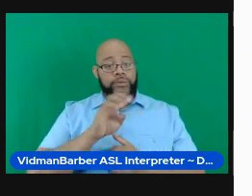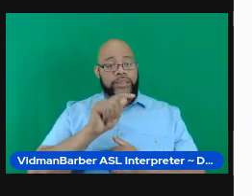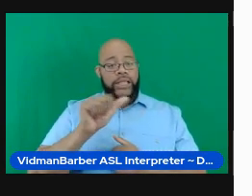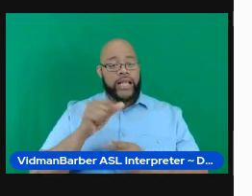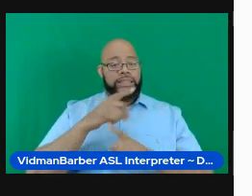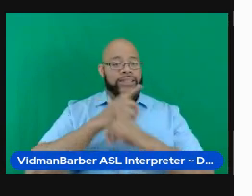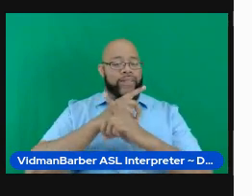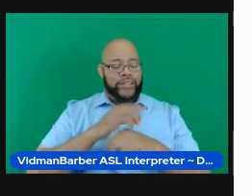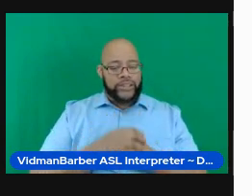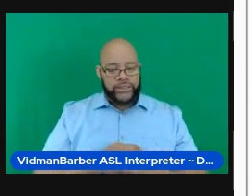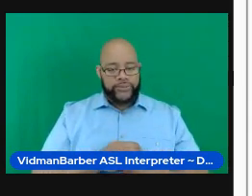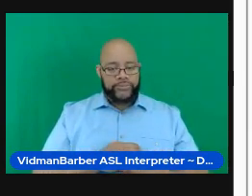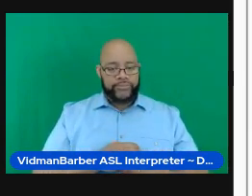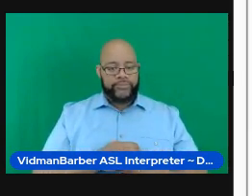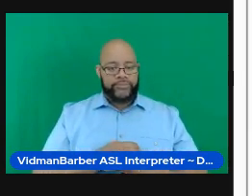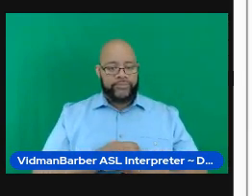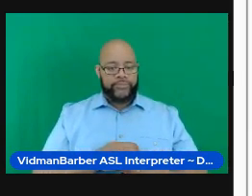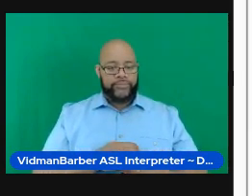beta-defensins.